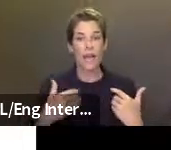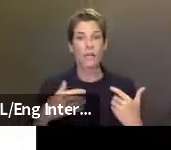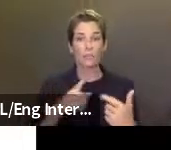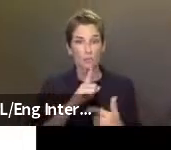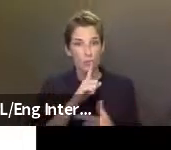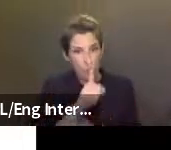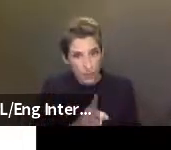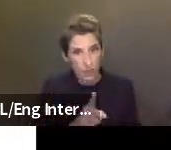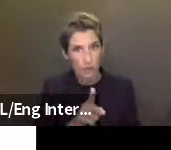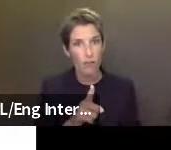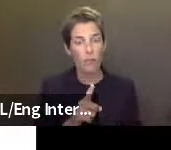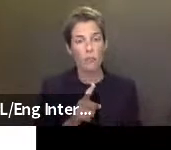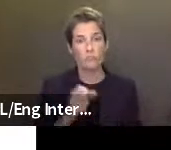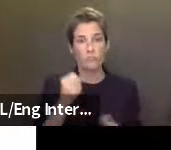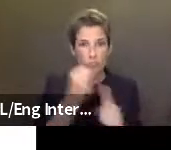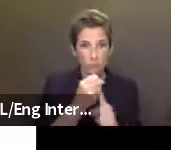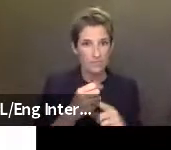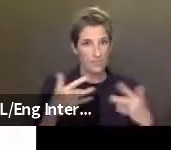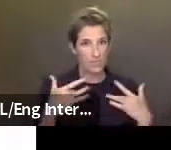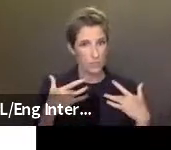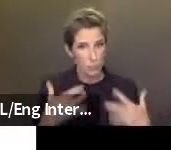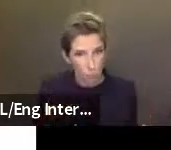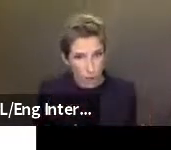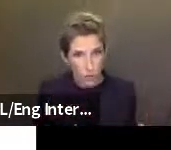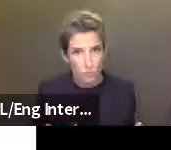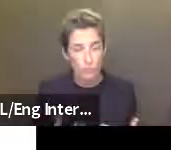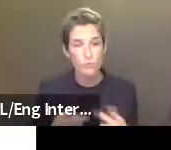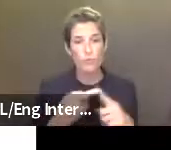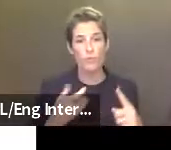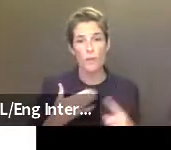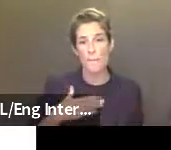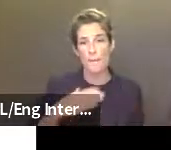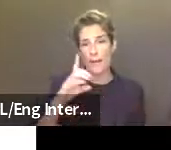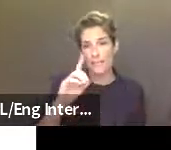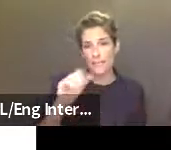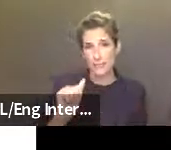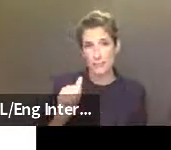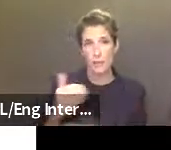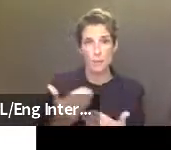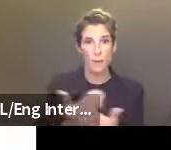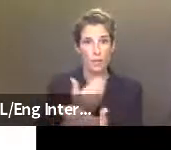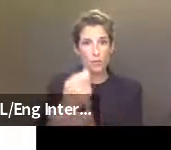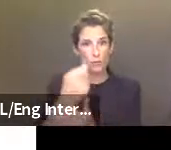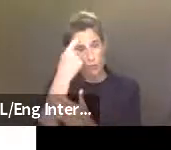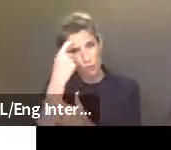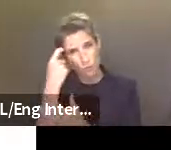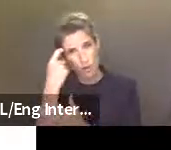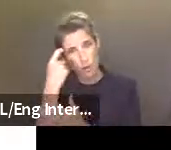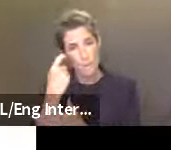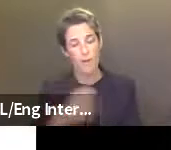signals depression. But just supposing pictures that spoke to me about my increased anxiety,